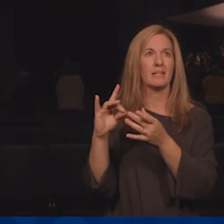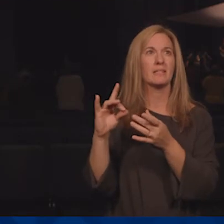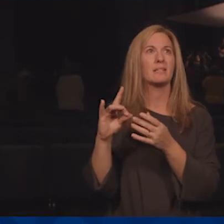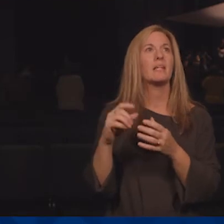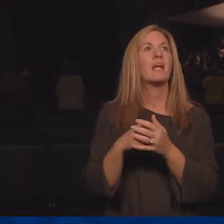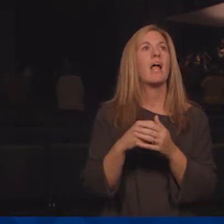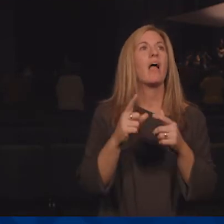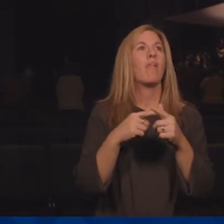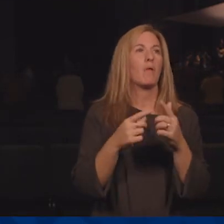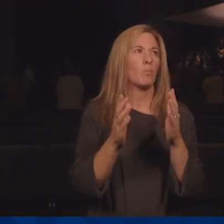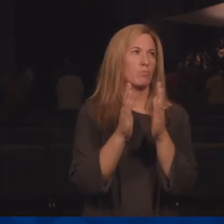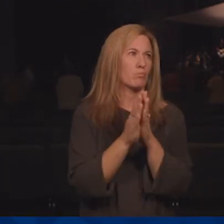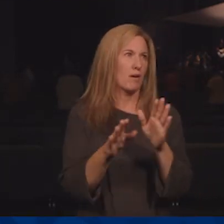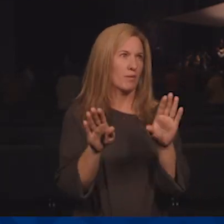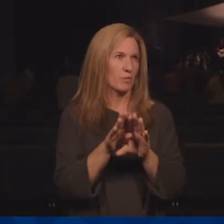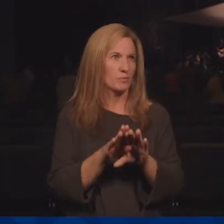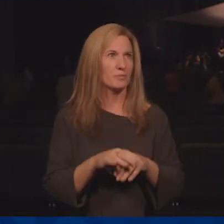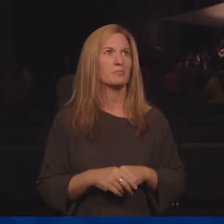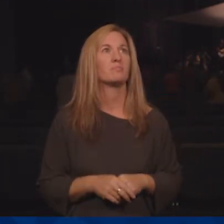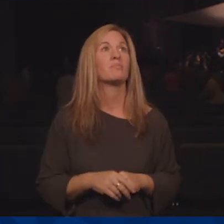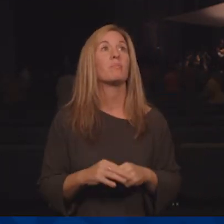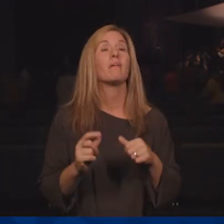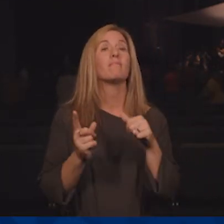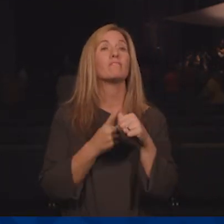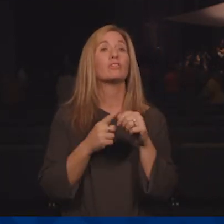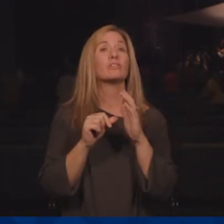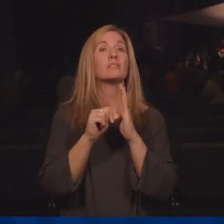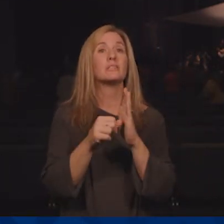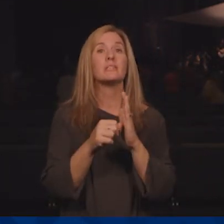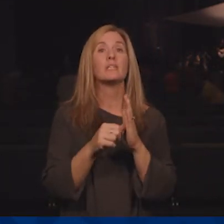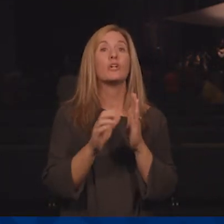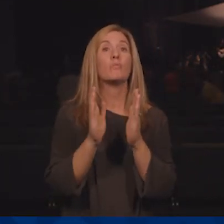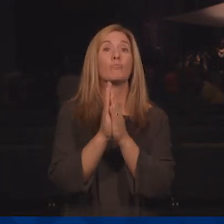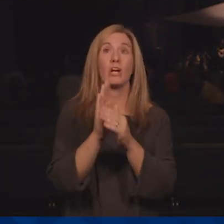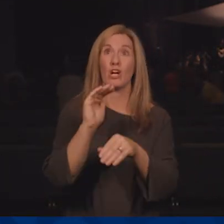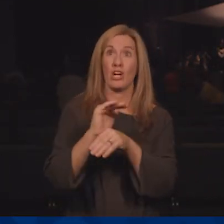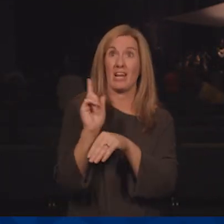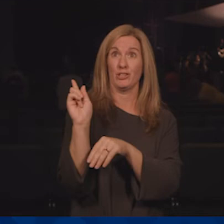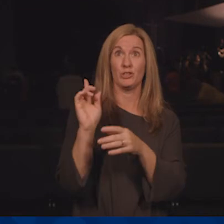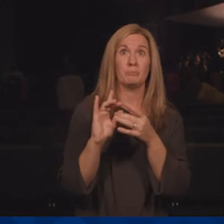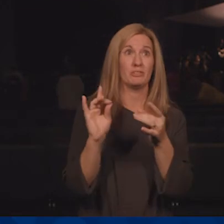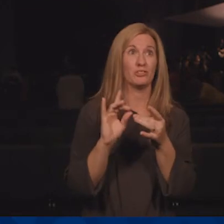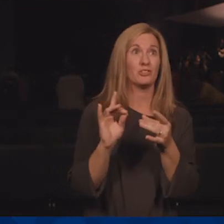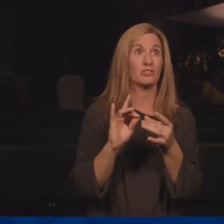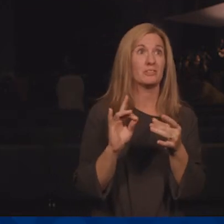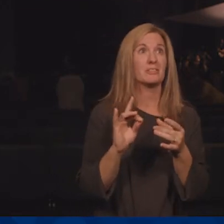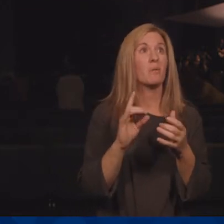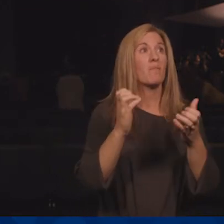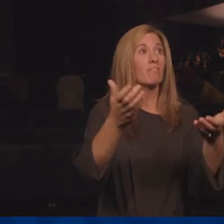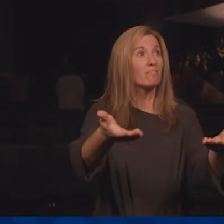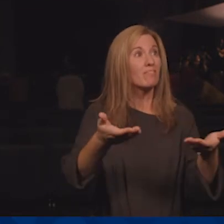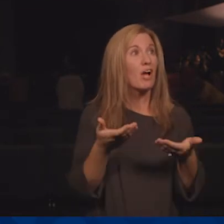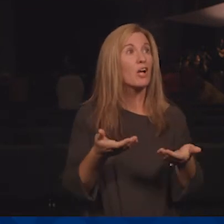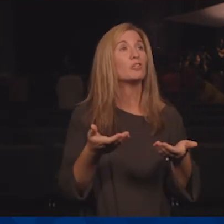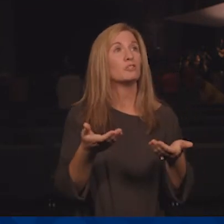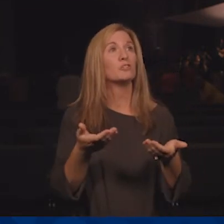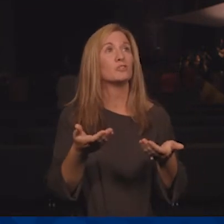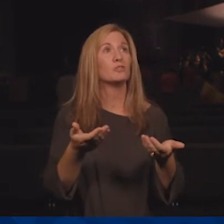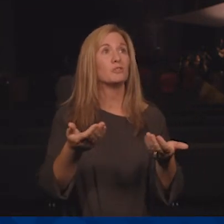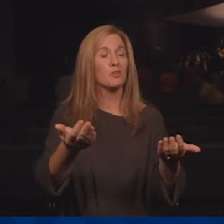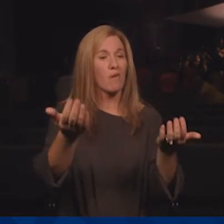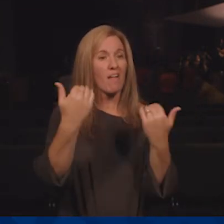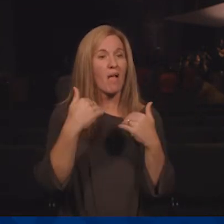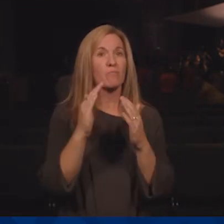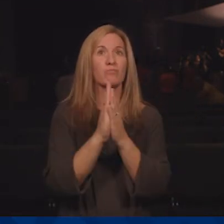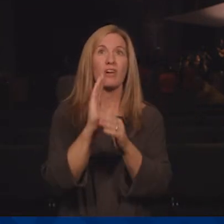prayer benediction to close us today. The first is that prayer night that she mentioned. I wanna invite you to come out to our prayer night.